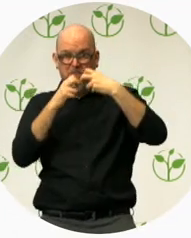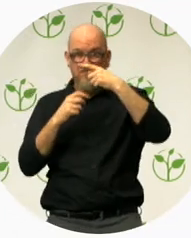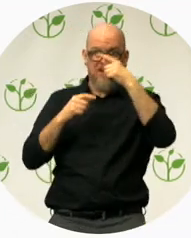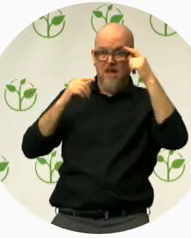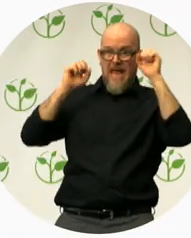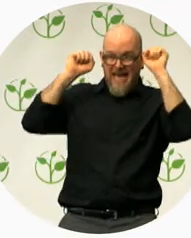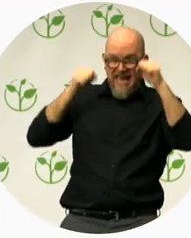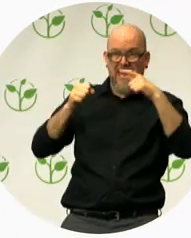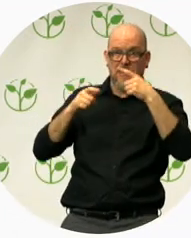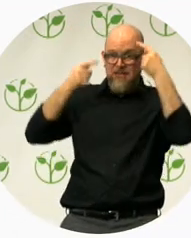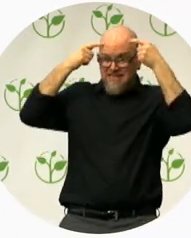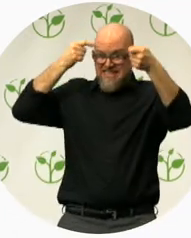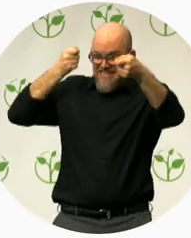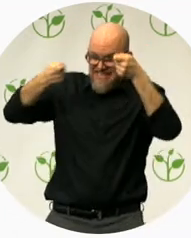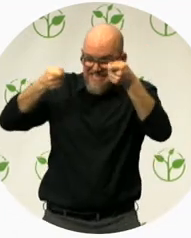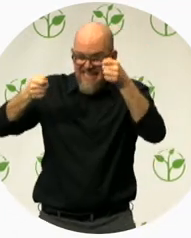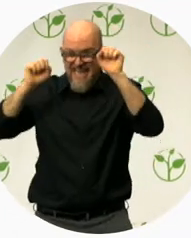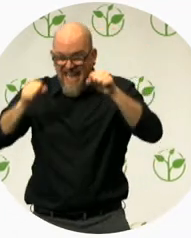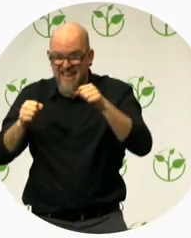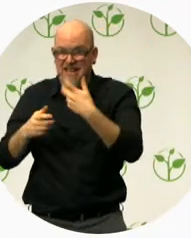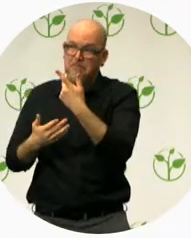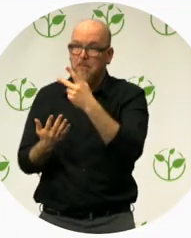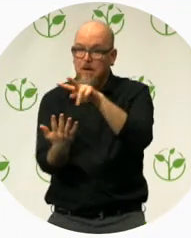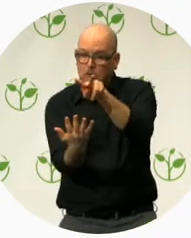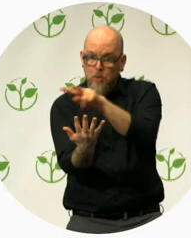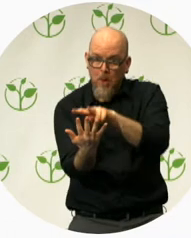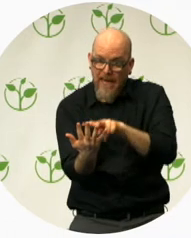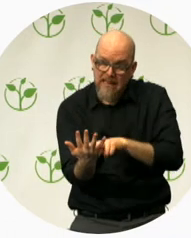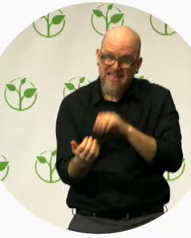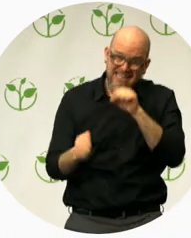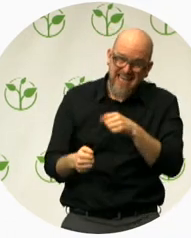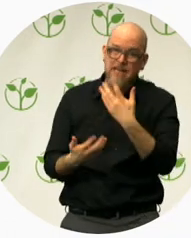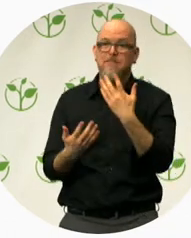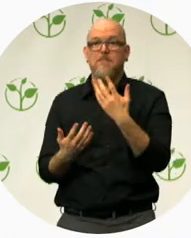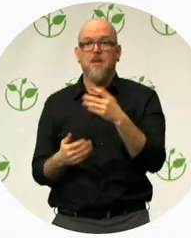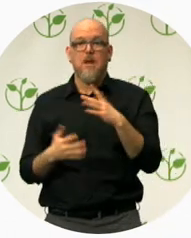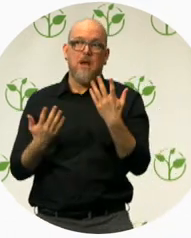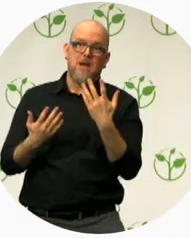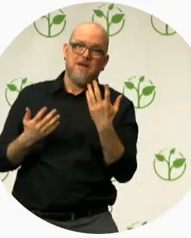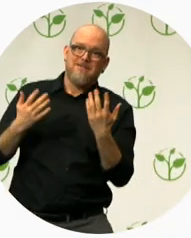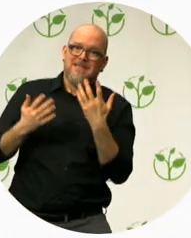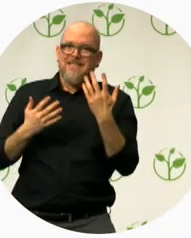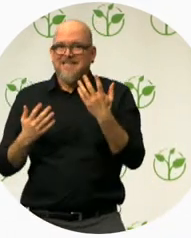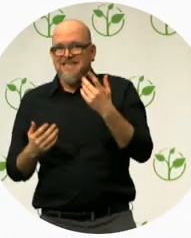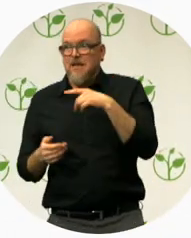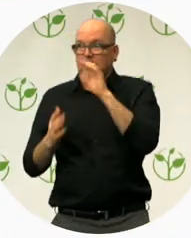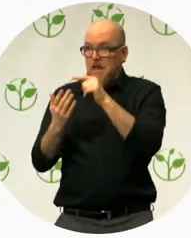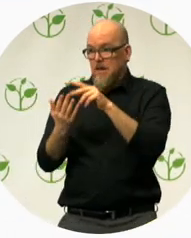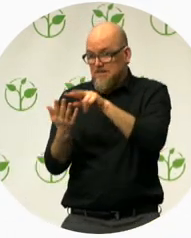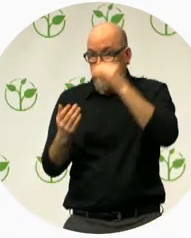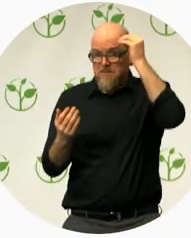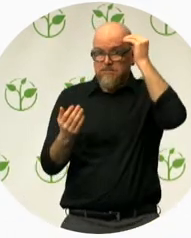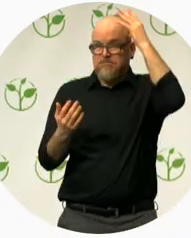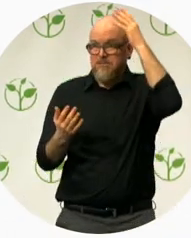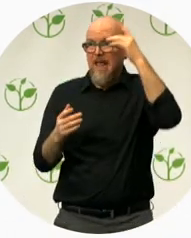who's dyslexia that can't read. Well, one person it lights up and the other person that has dyslexia doesn't light up. So there's a